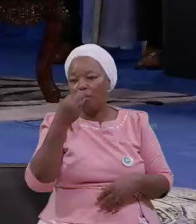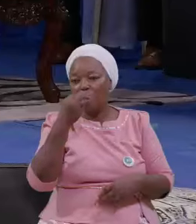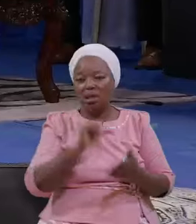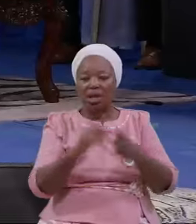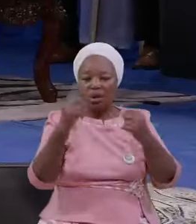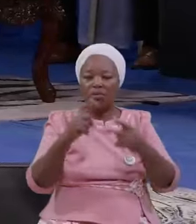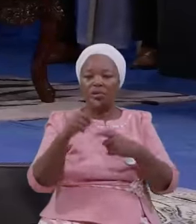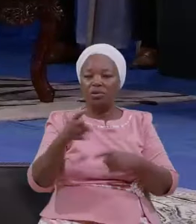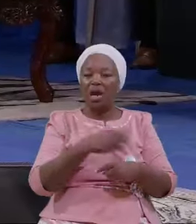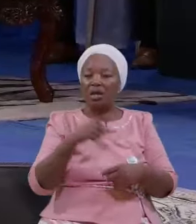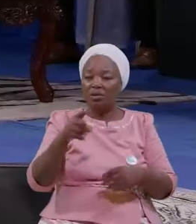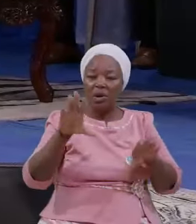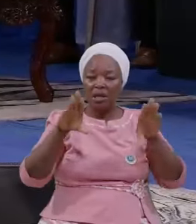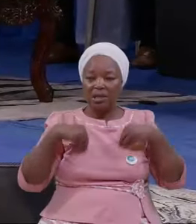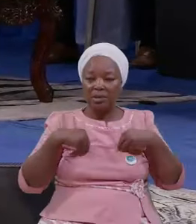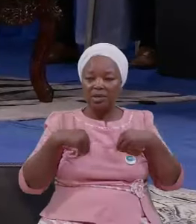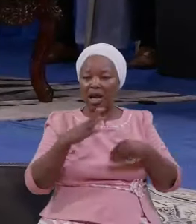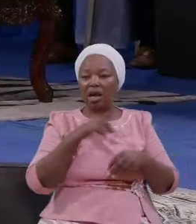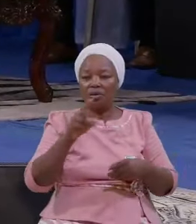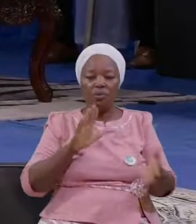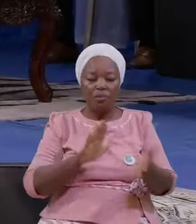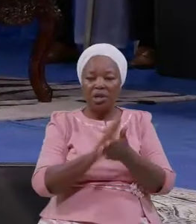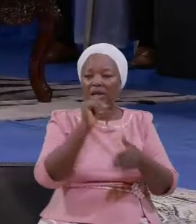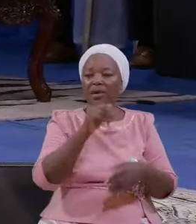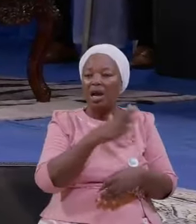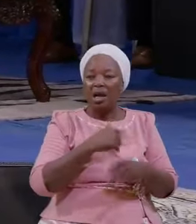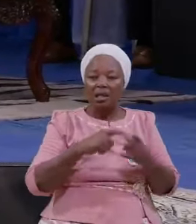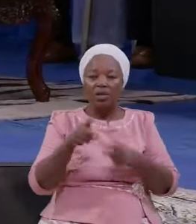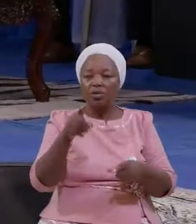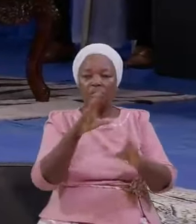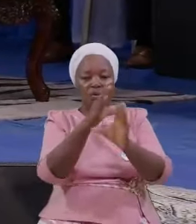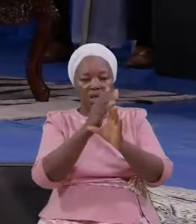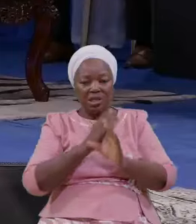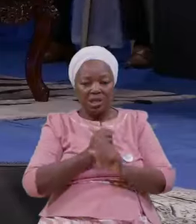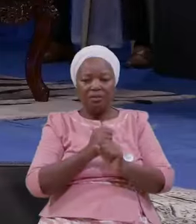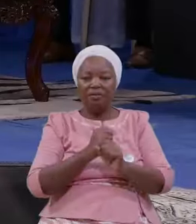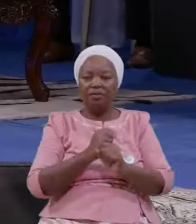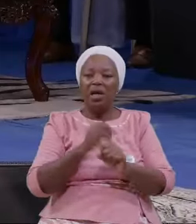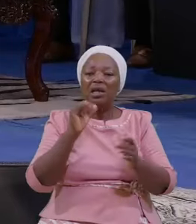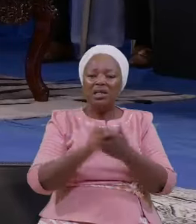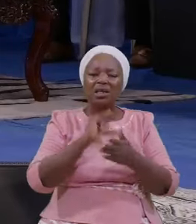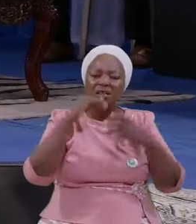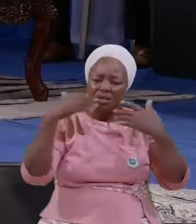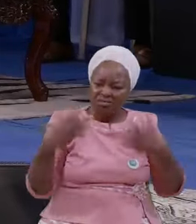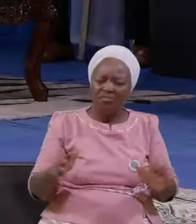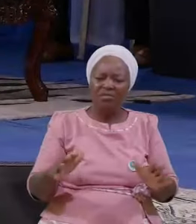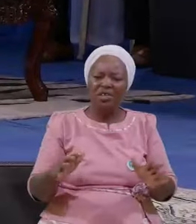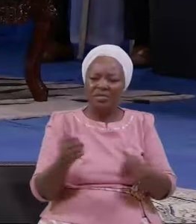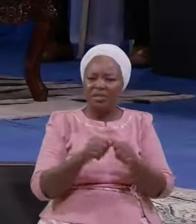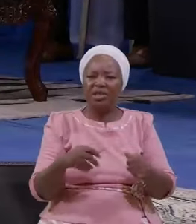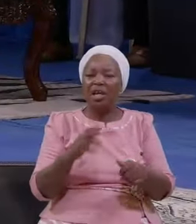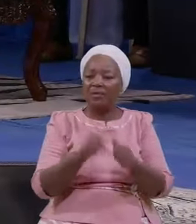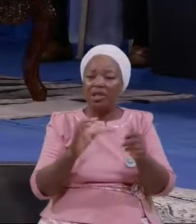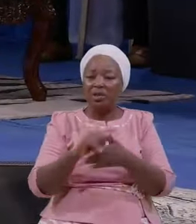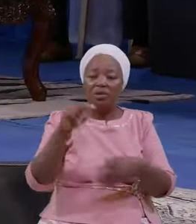accept, and you believe, and you receive. That's all. Everything you need from heaven will